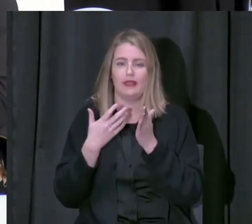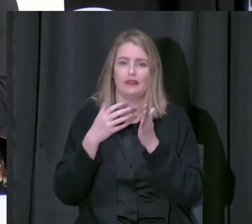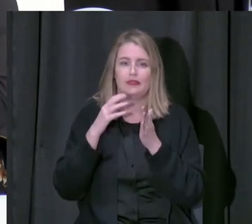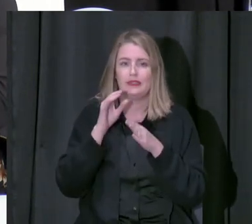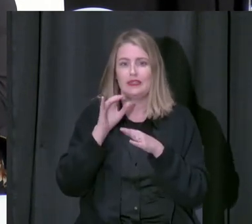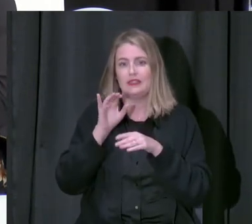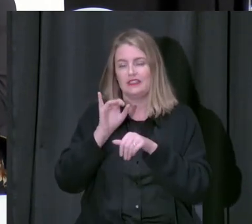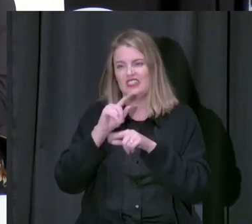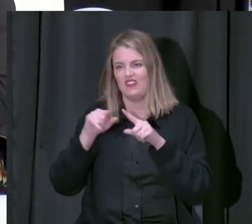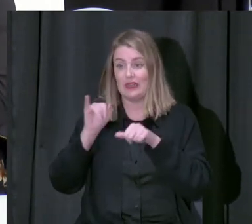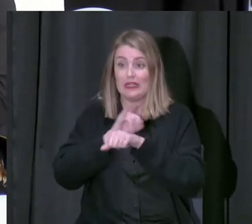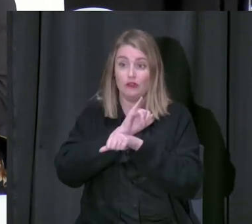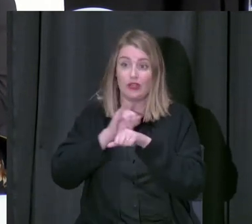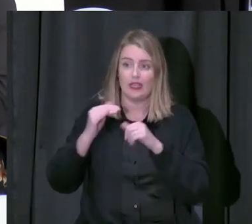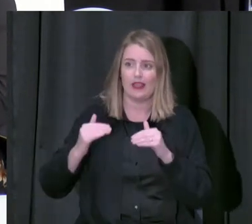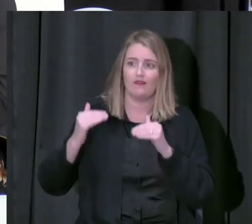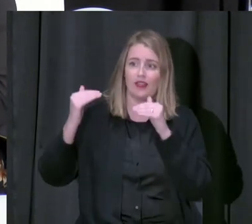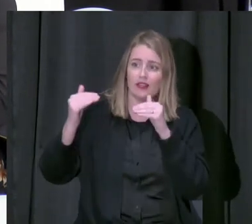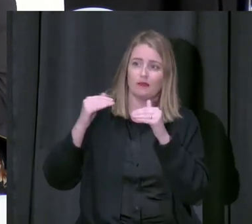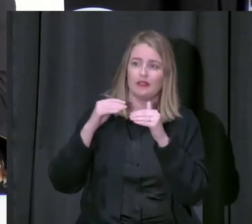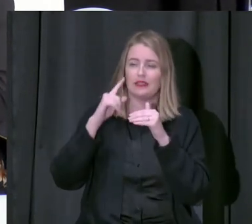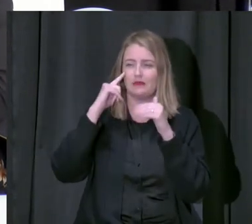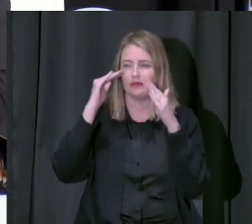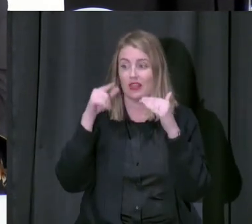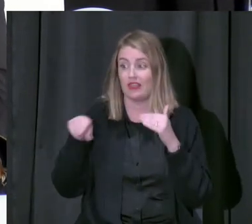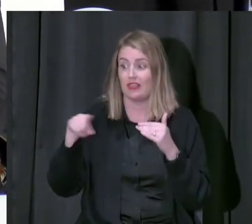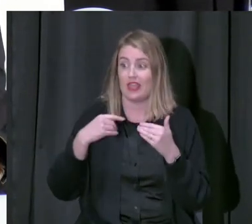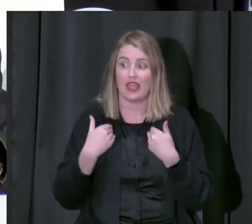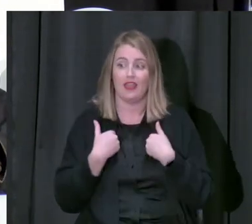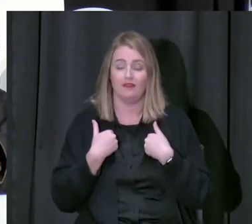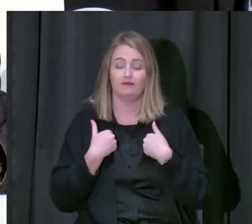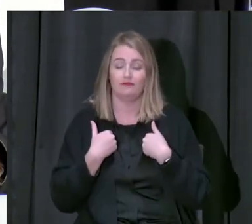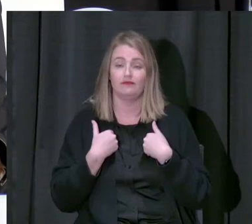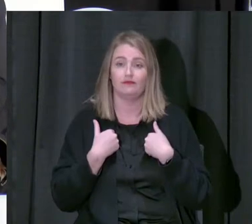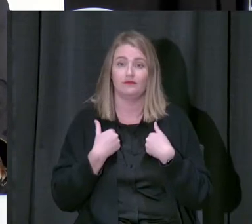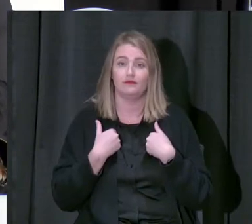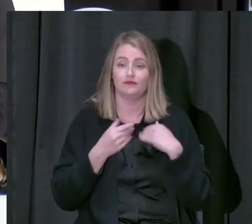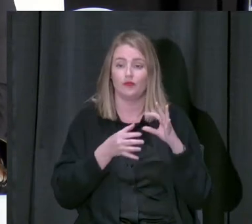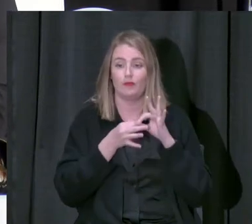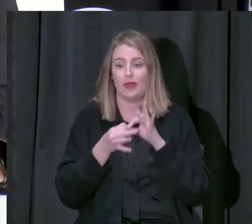industry advancements and expectations that customers have about